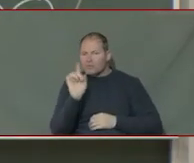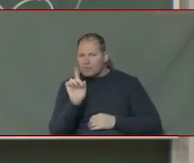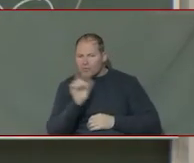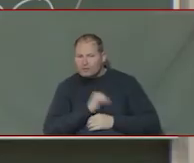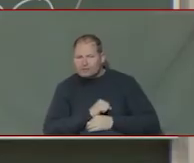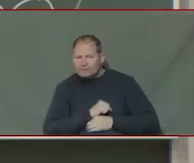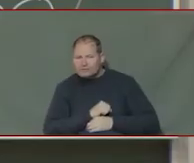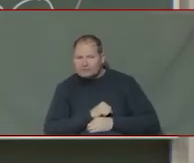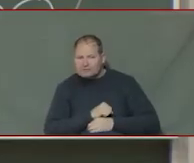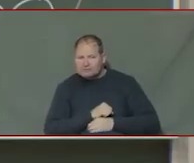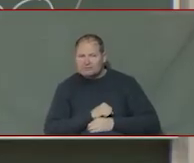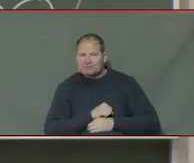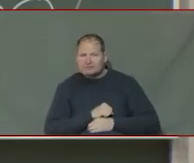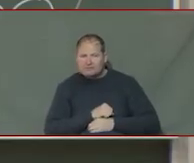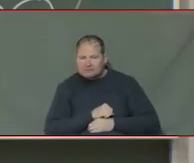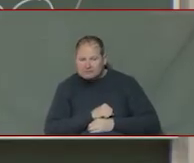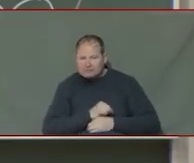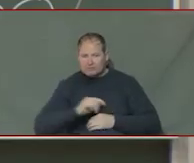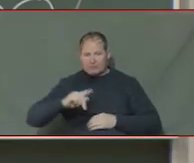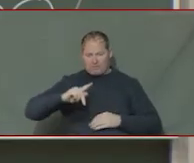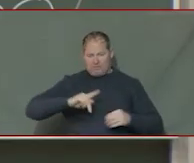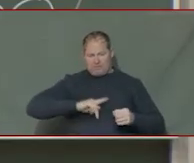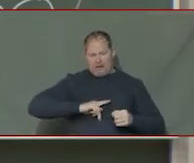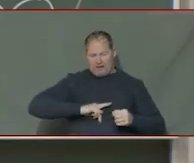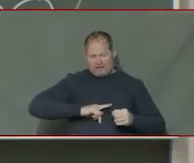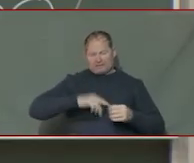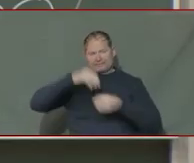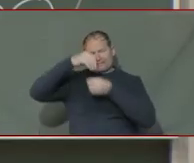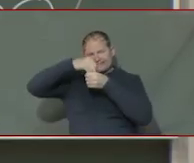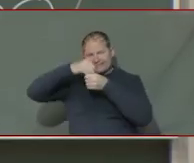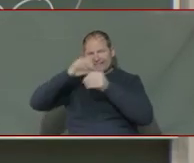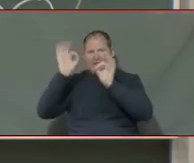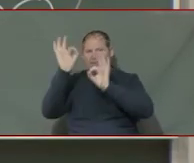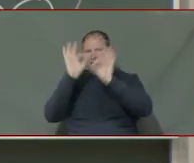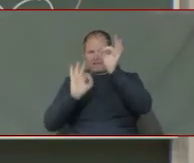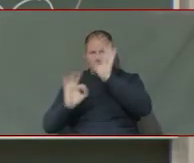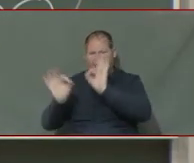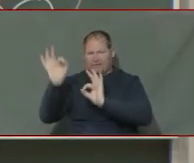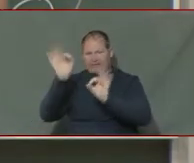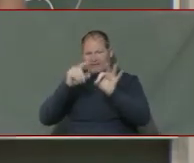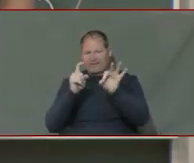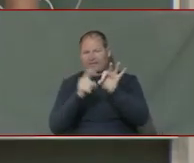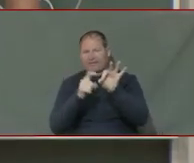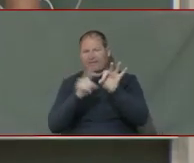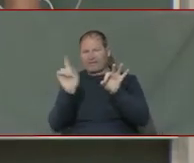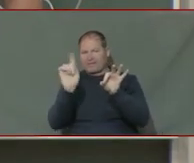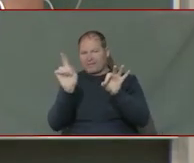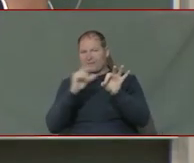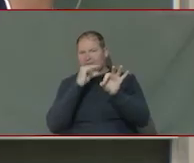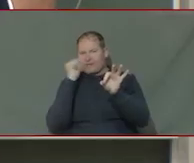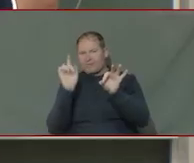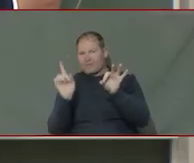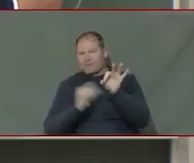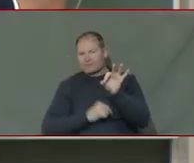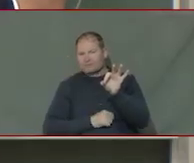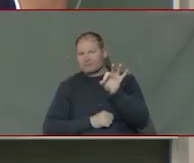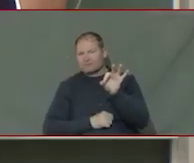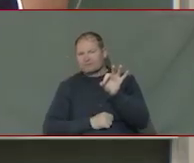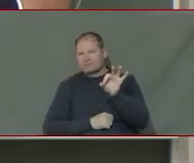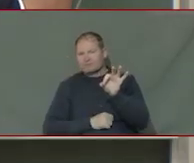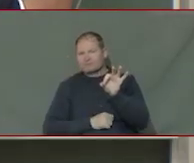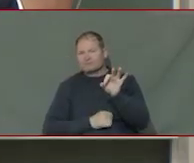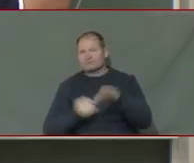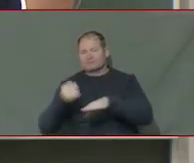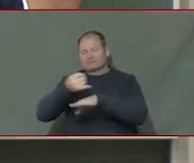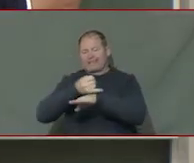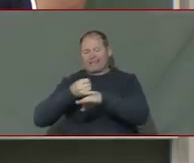Inside the pancreas, there's little groups of cells that group together like islands. So we call them small islands,